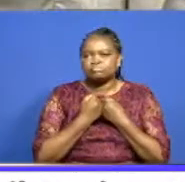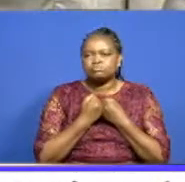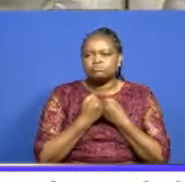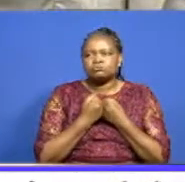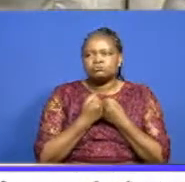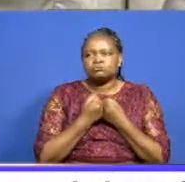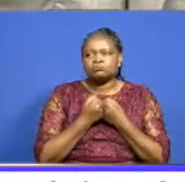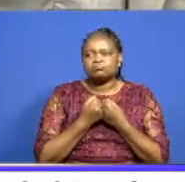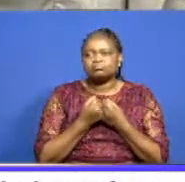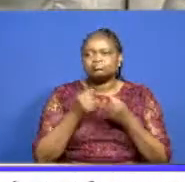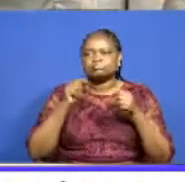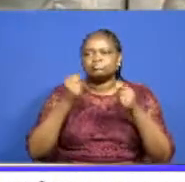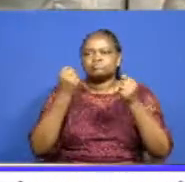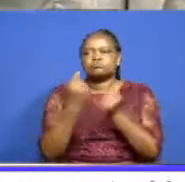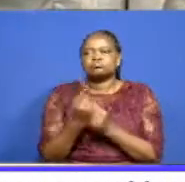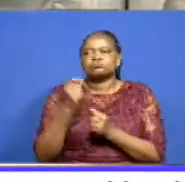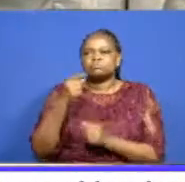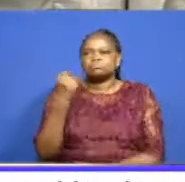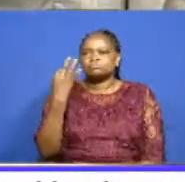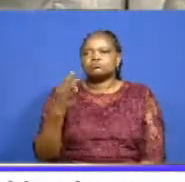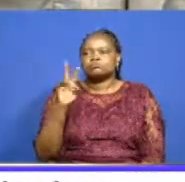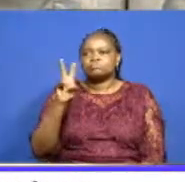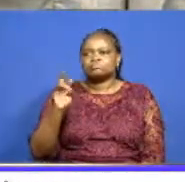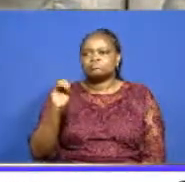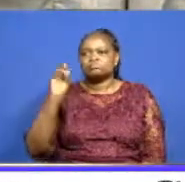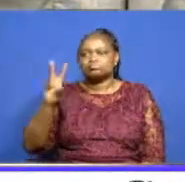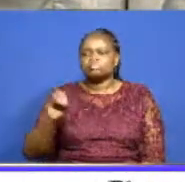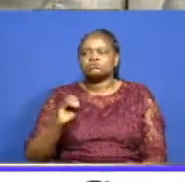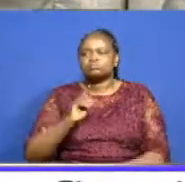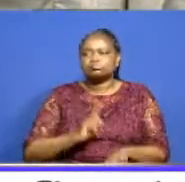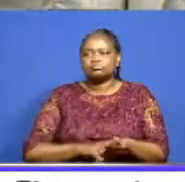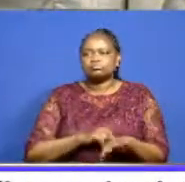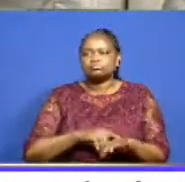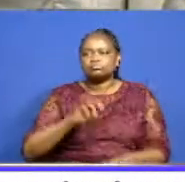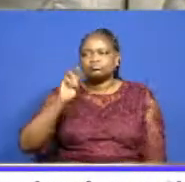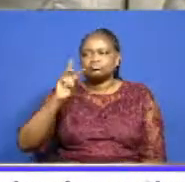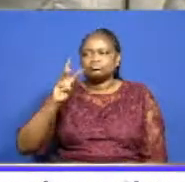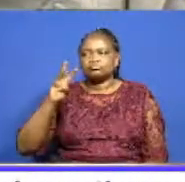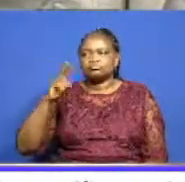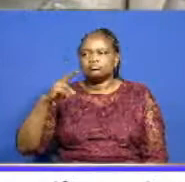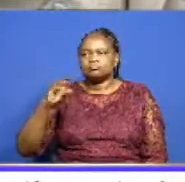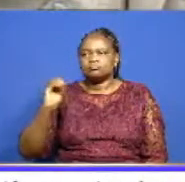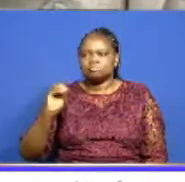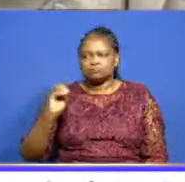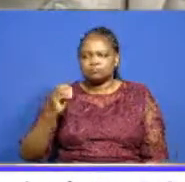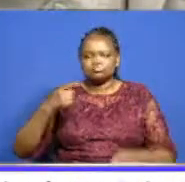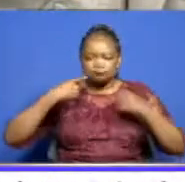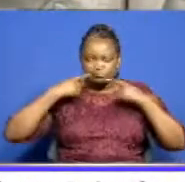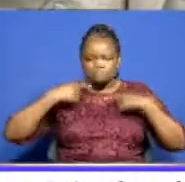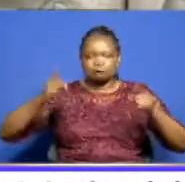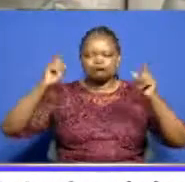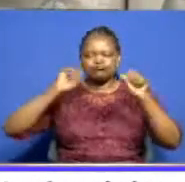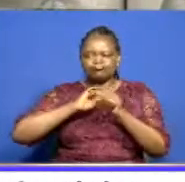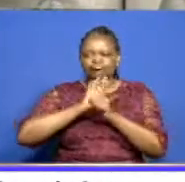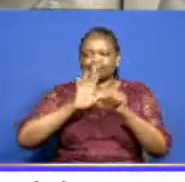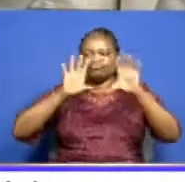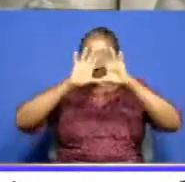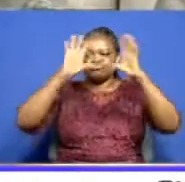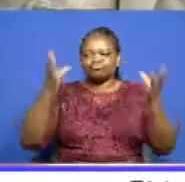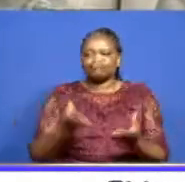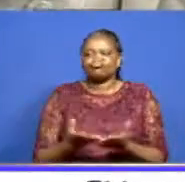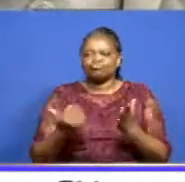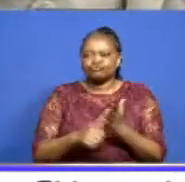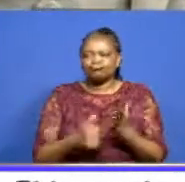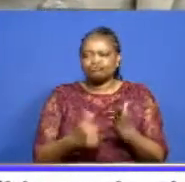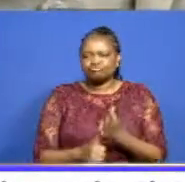on the 11th of March 2020 when the World Health Organization declared COVID-19 a global pandemic. Then 2 days later,